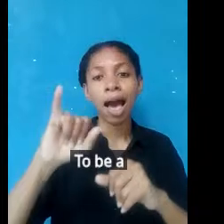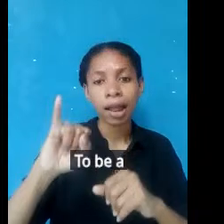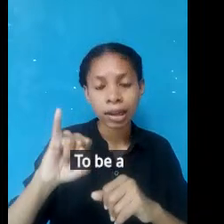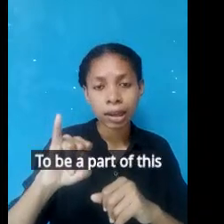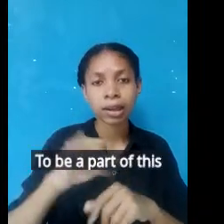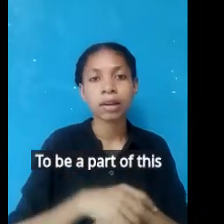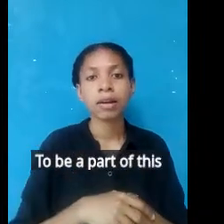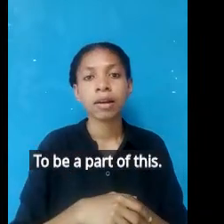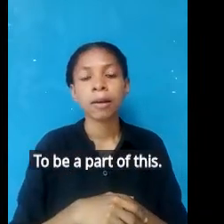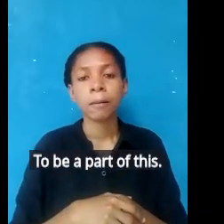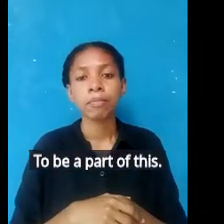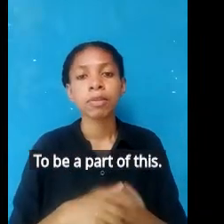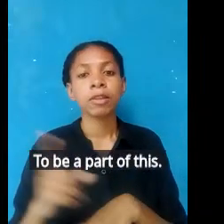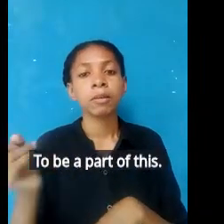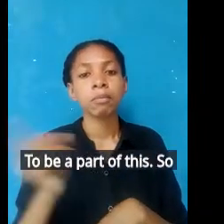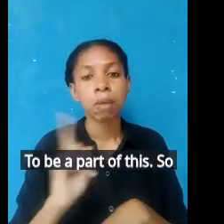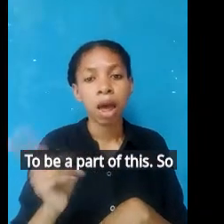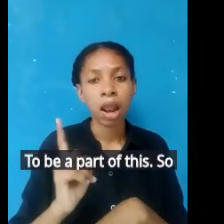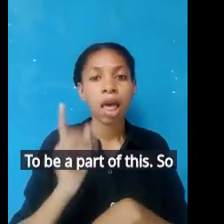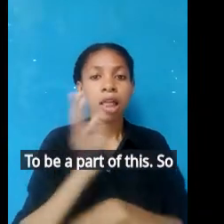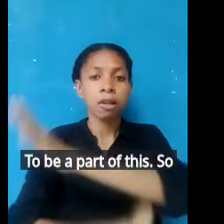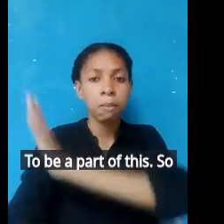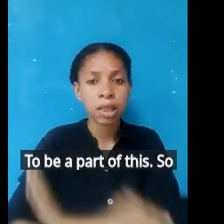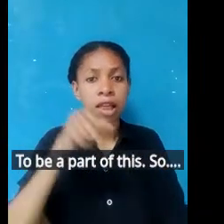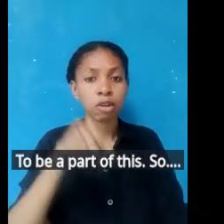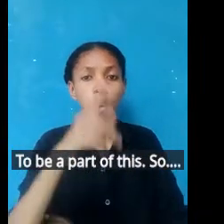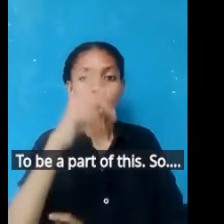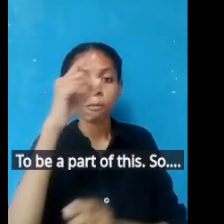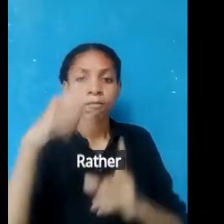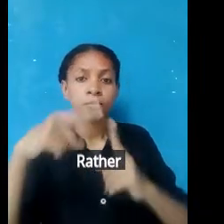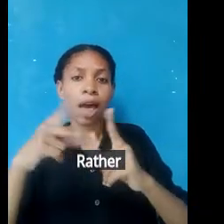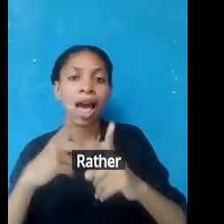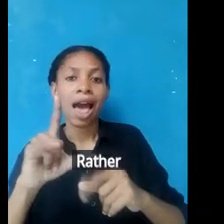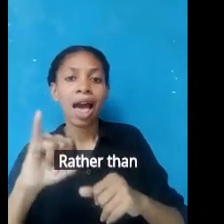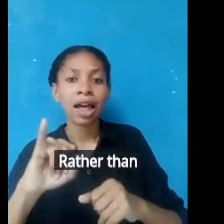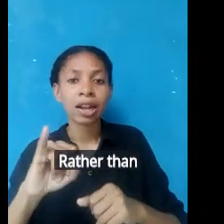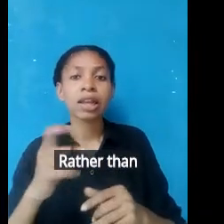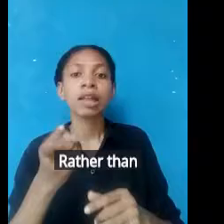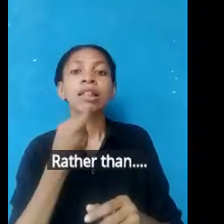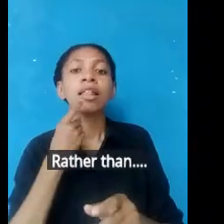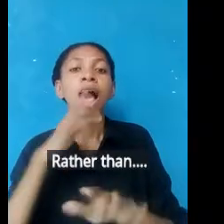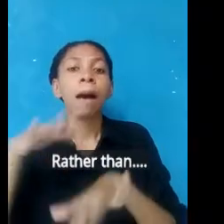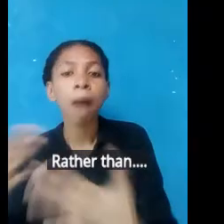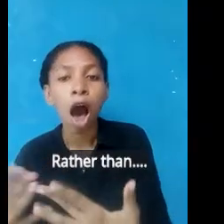this. So rather than